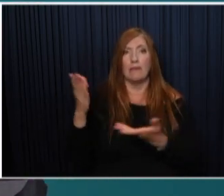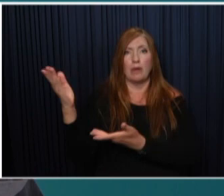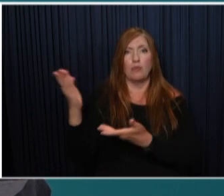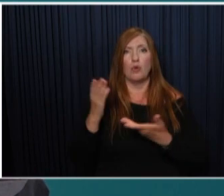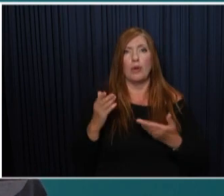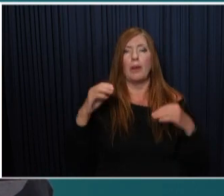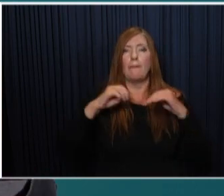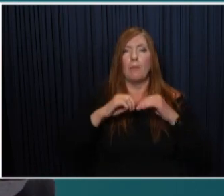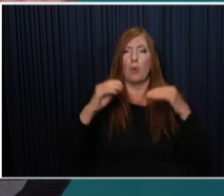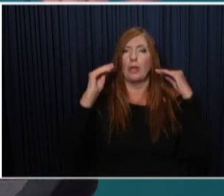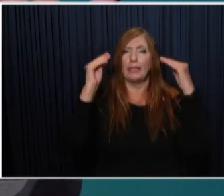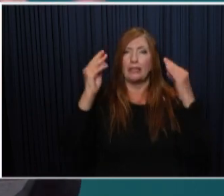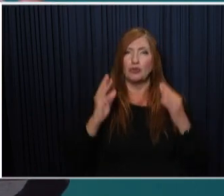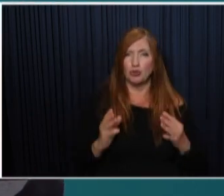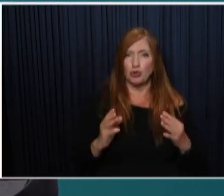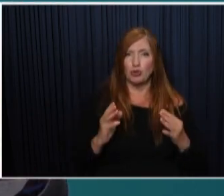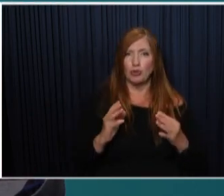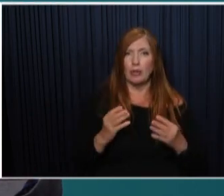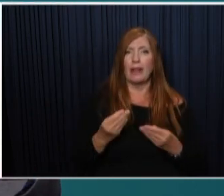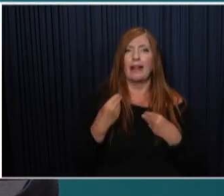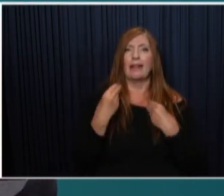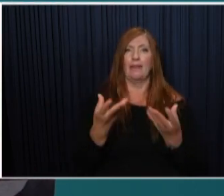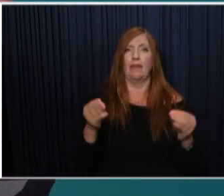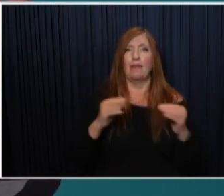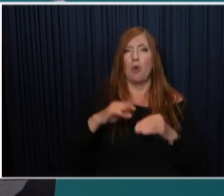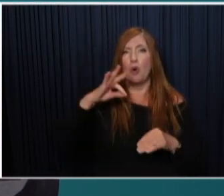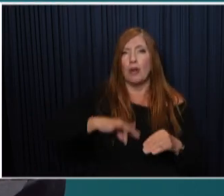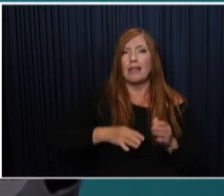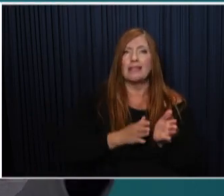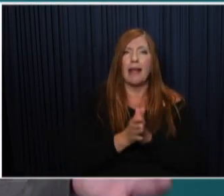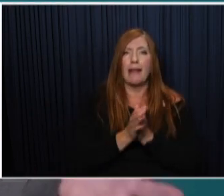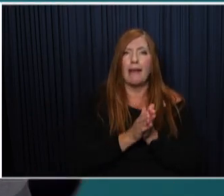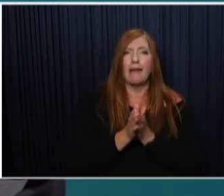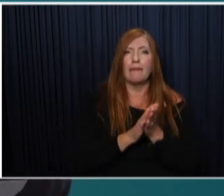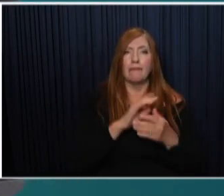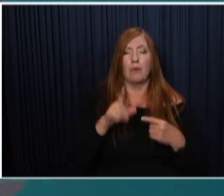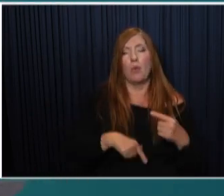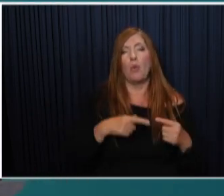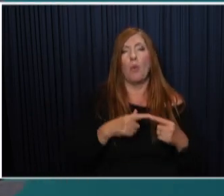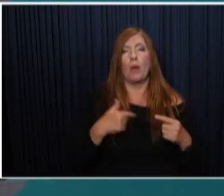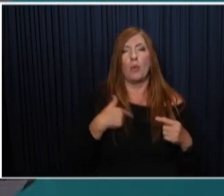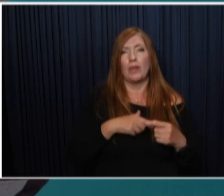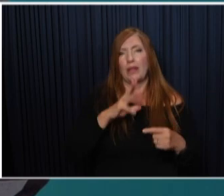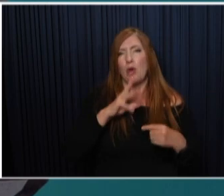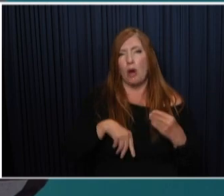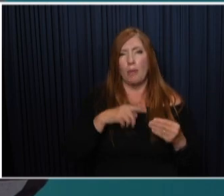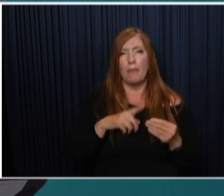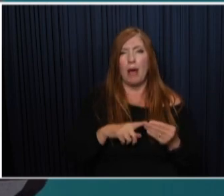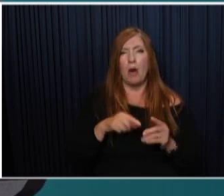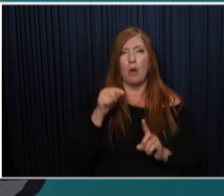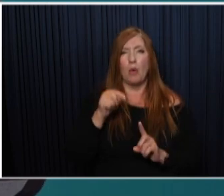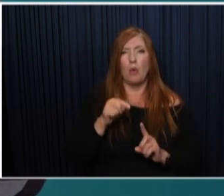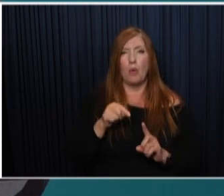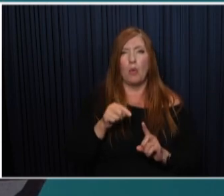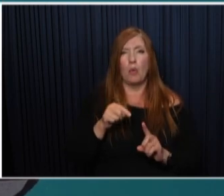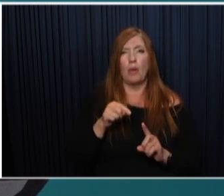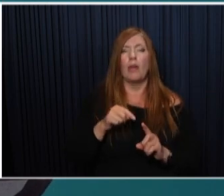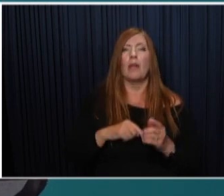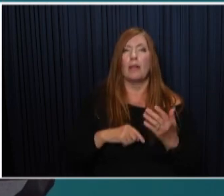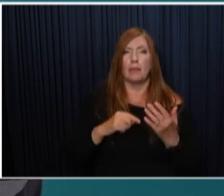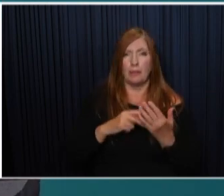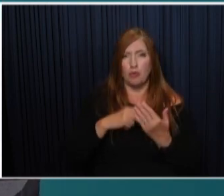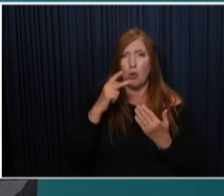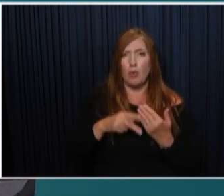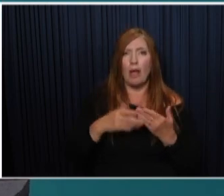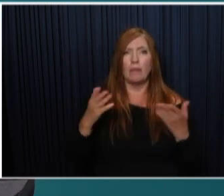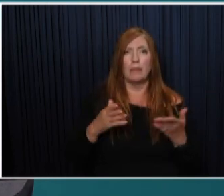more teachers, give them more incentives. And when they talk about the voucher program here, I'm sure everybody